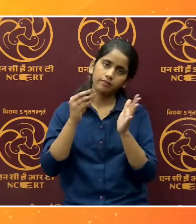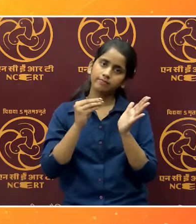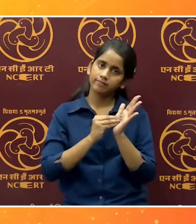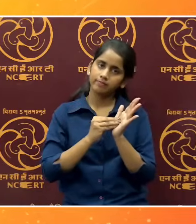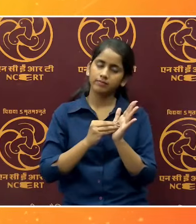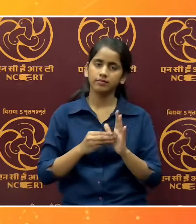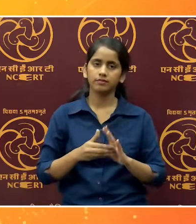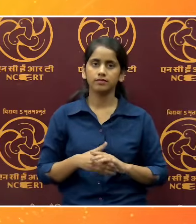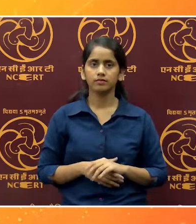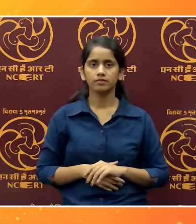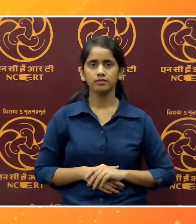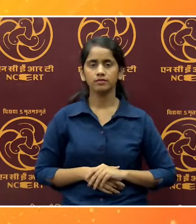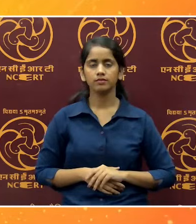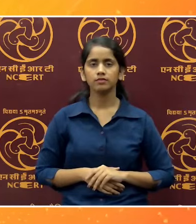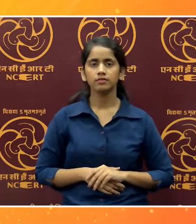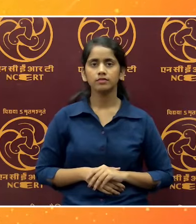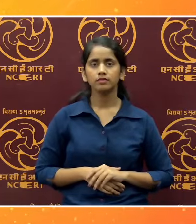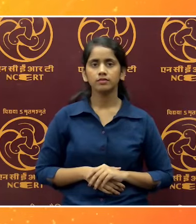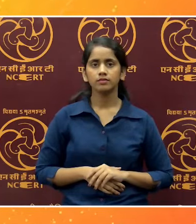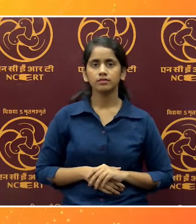and share it.